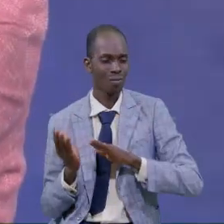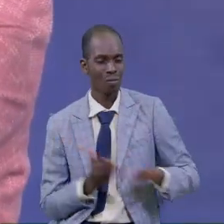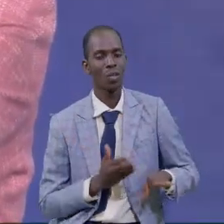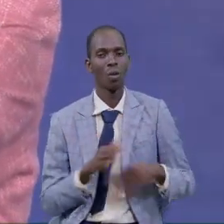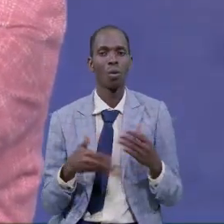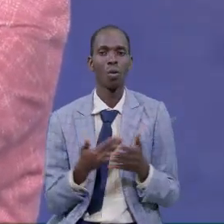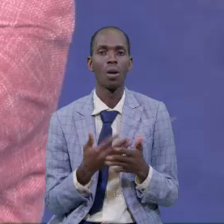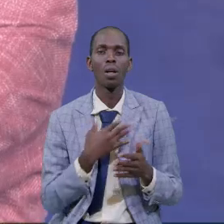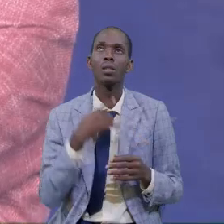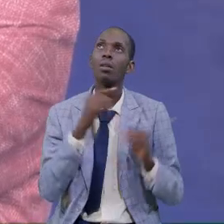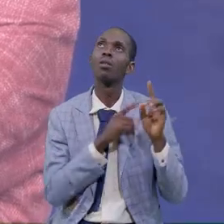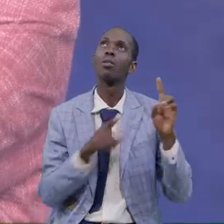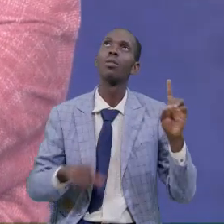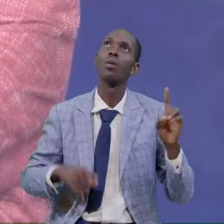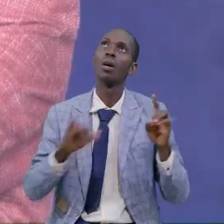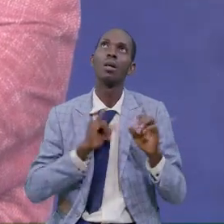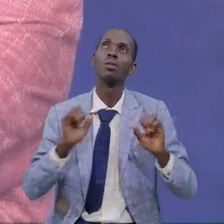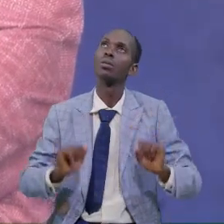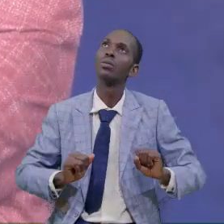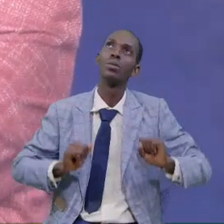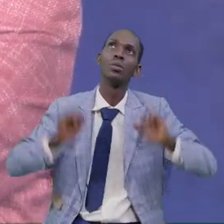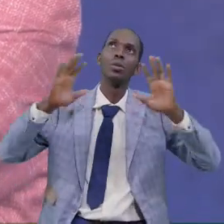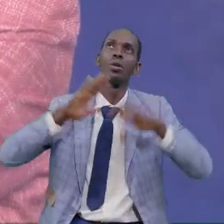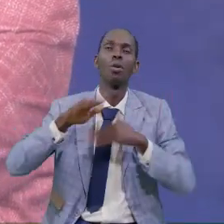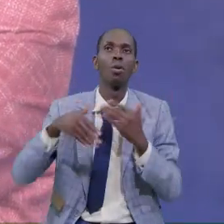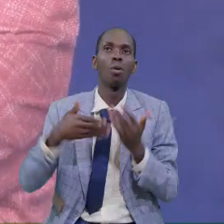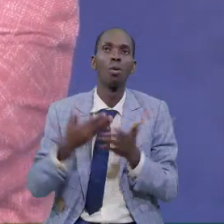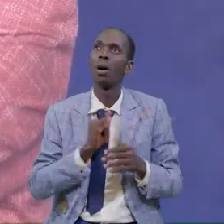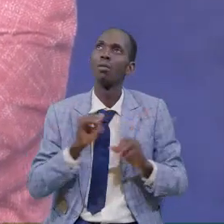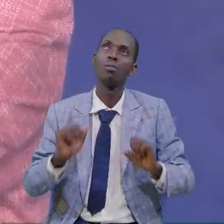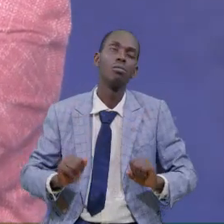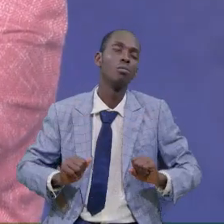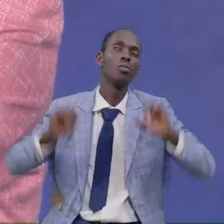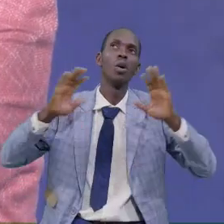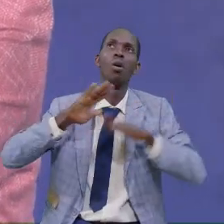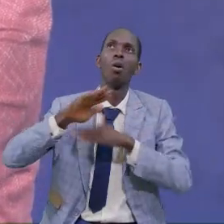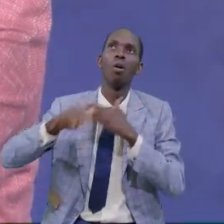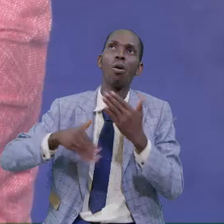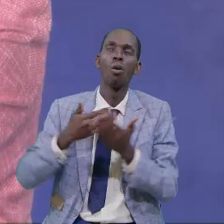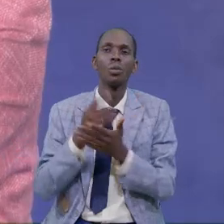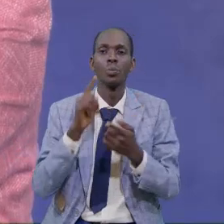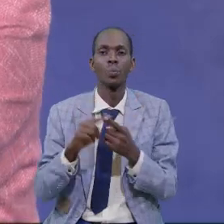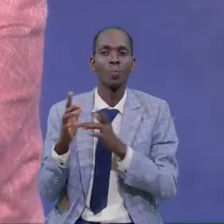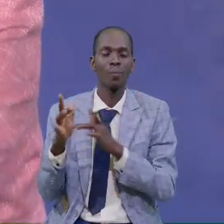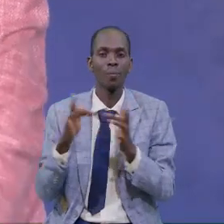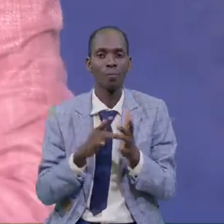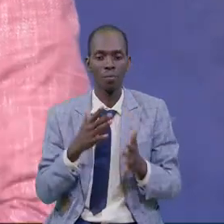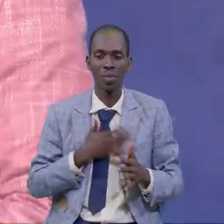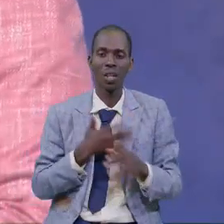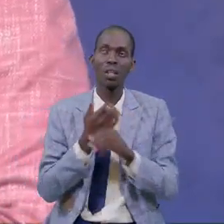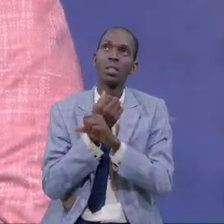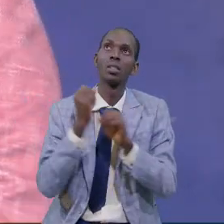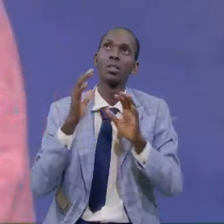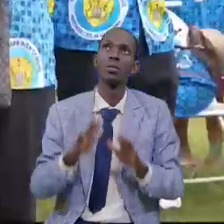I surrender all. I surrender all to Jesus, my Savior. I surrender